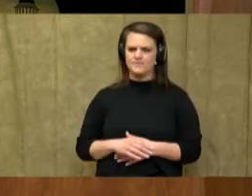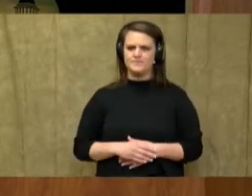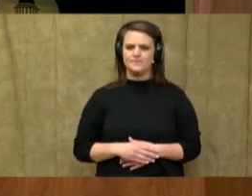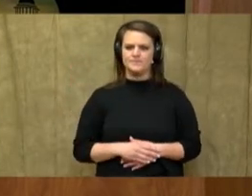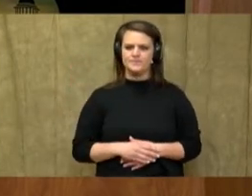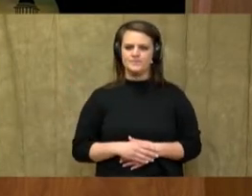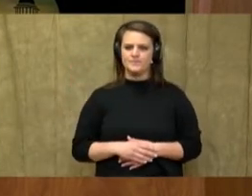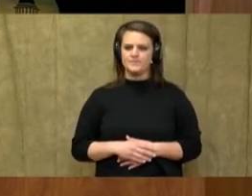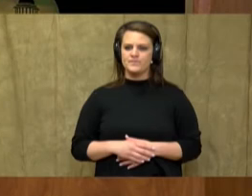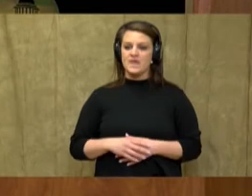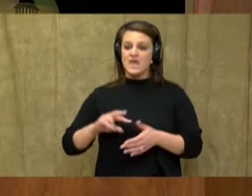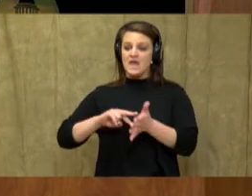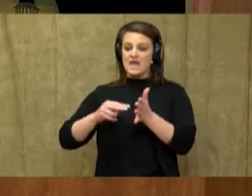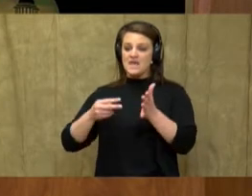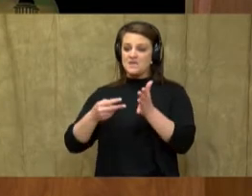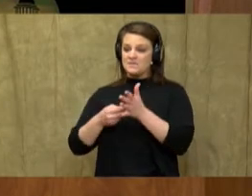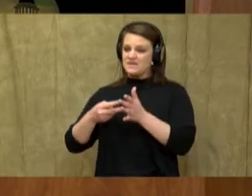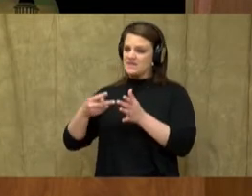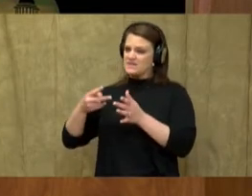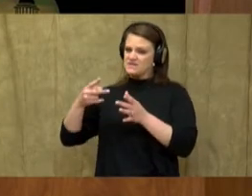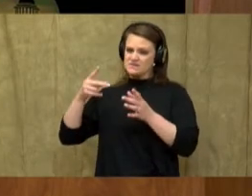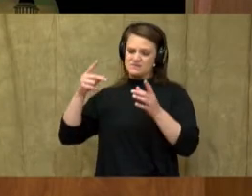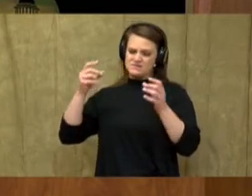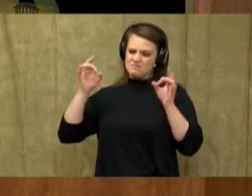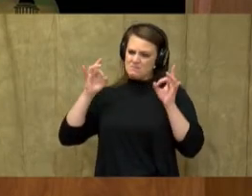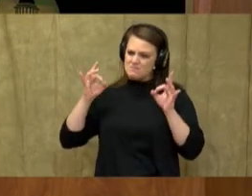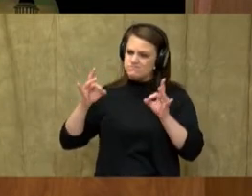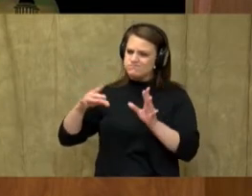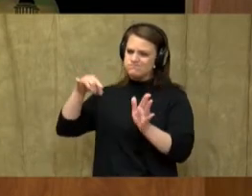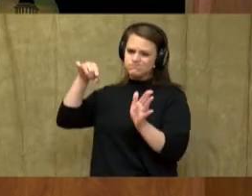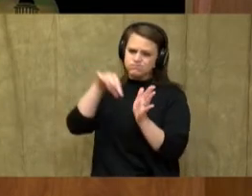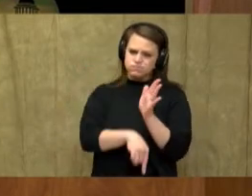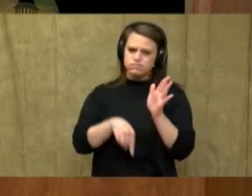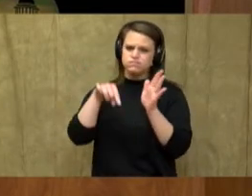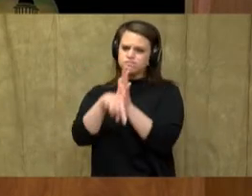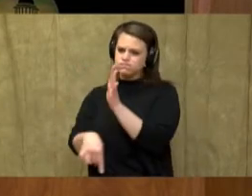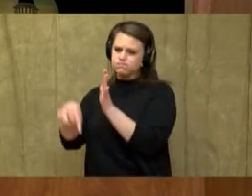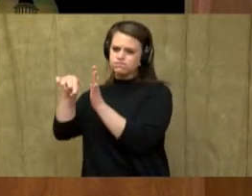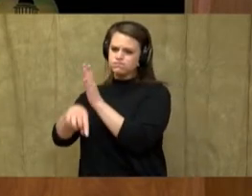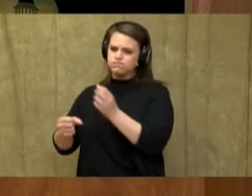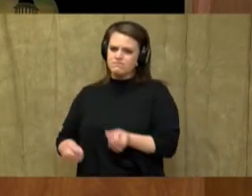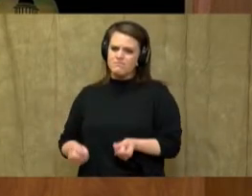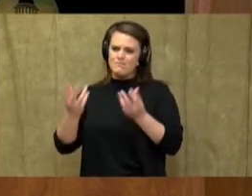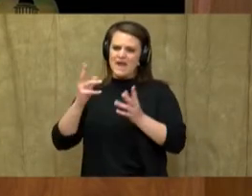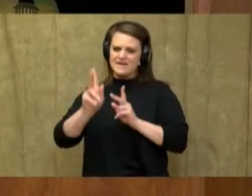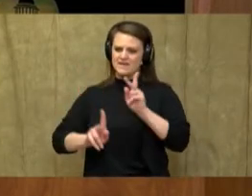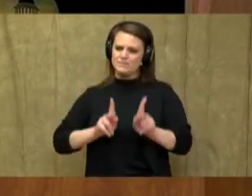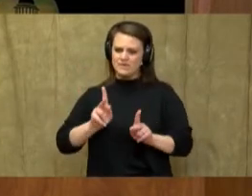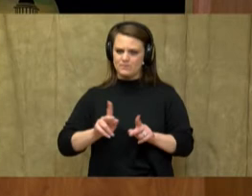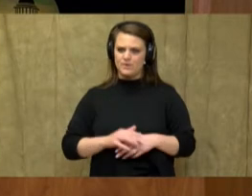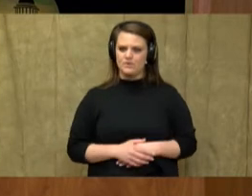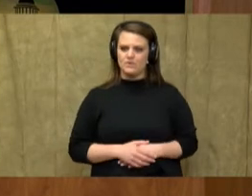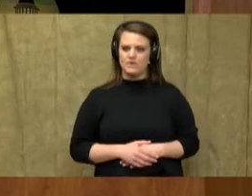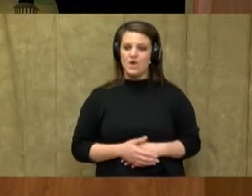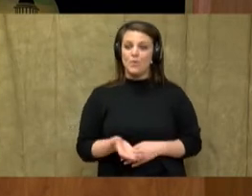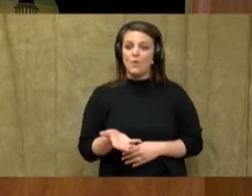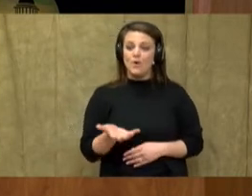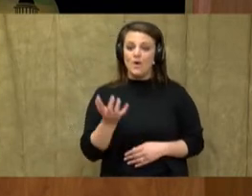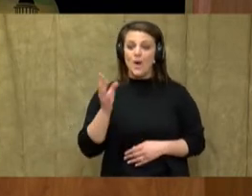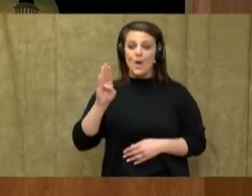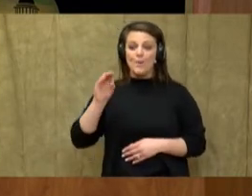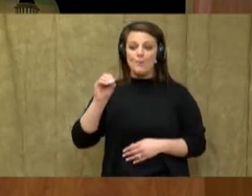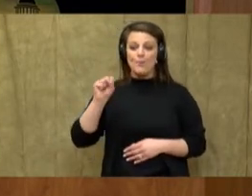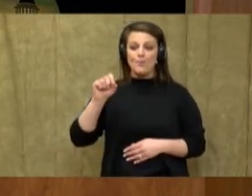It means an indiscriminate and brutal slaughter of large numbers of people. Well, in the Boston Massacre, 5 people